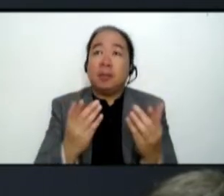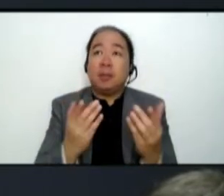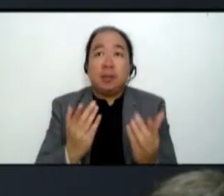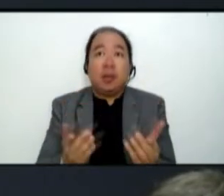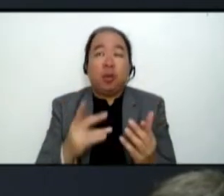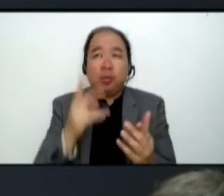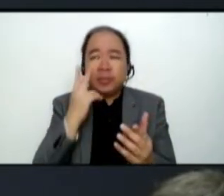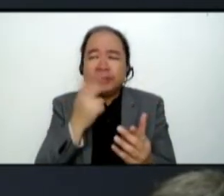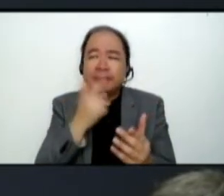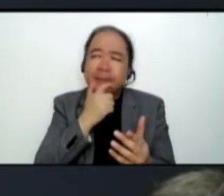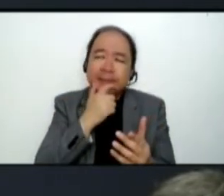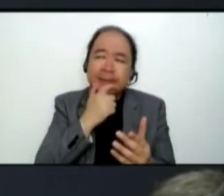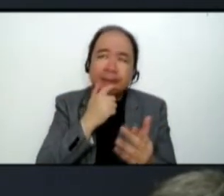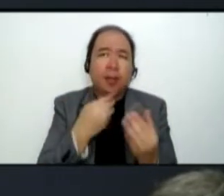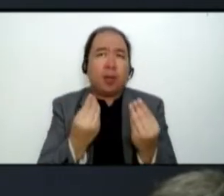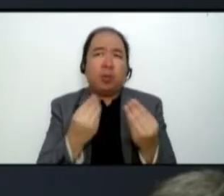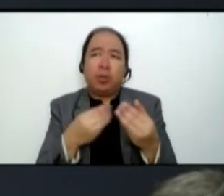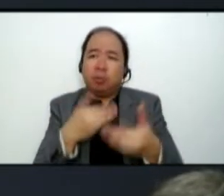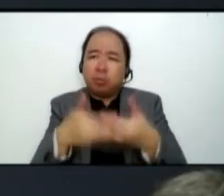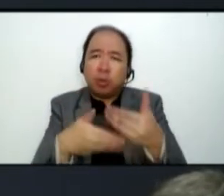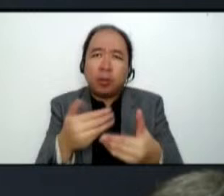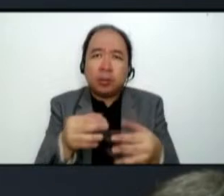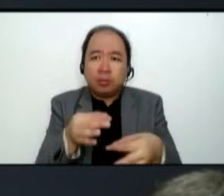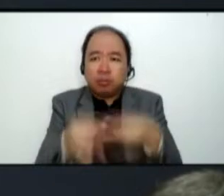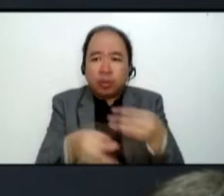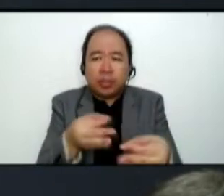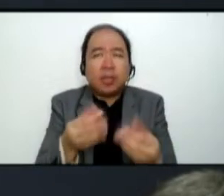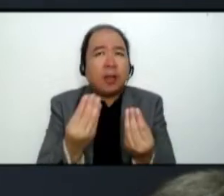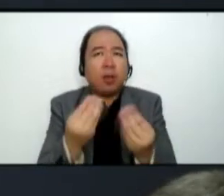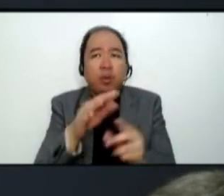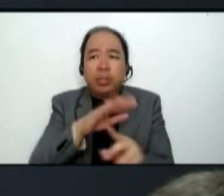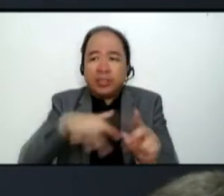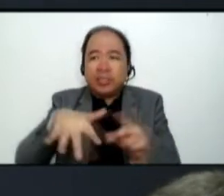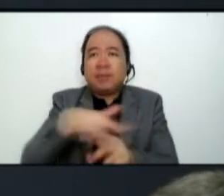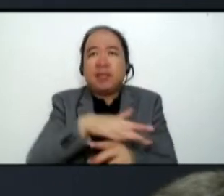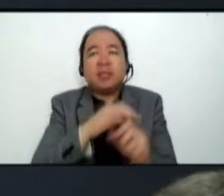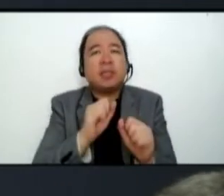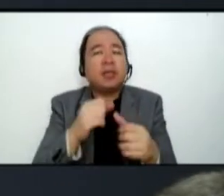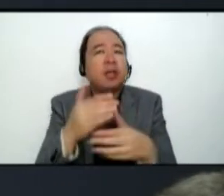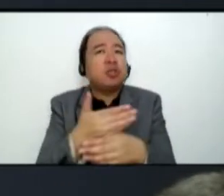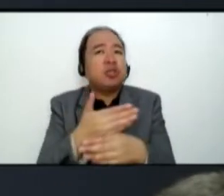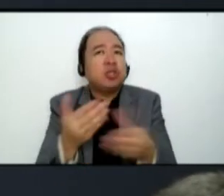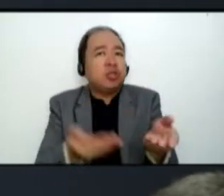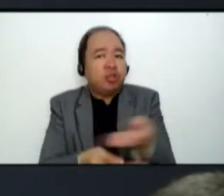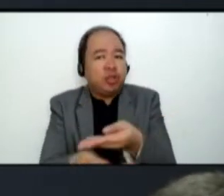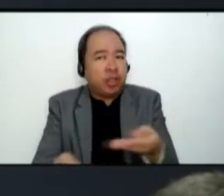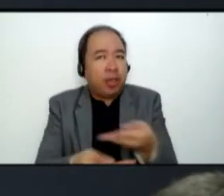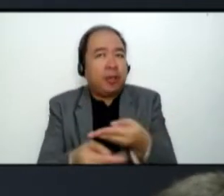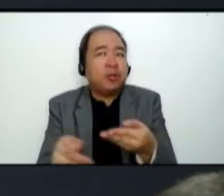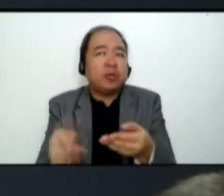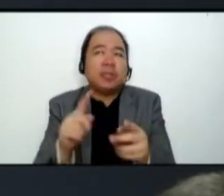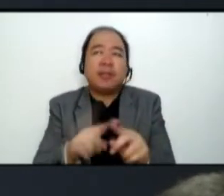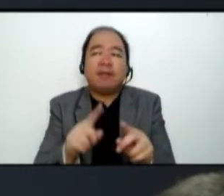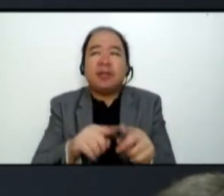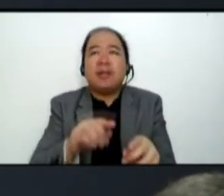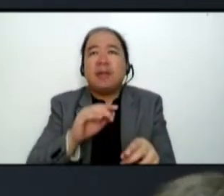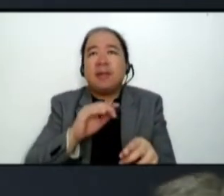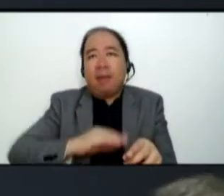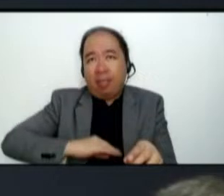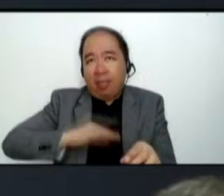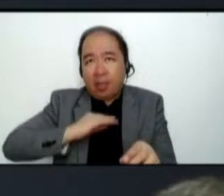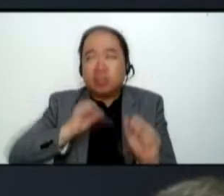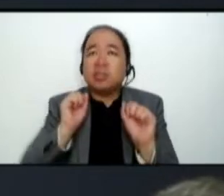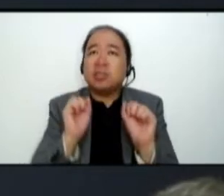strategically thinking about how this space can be shared and used by different age groups so that to nurture